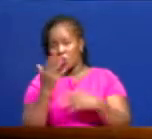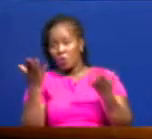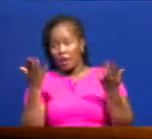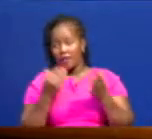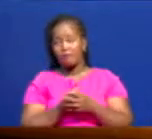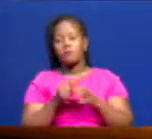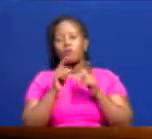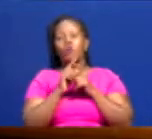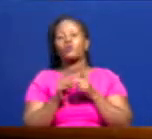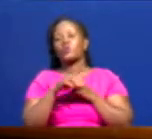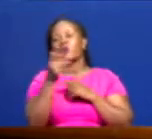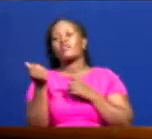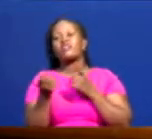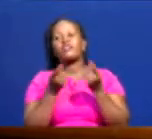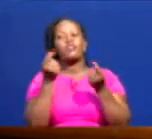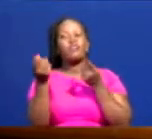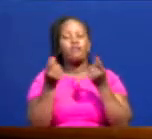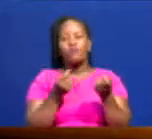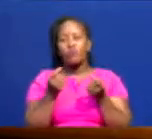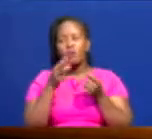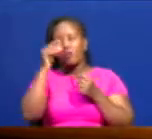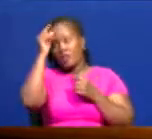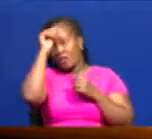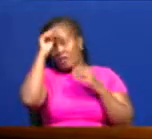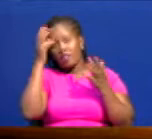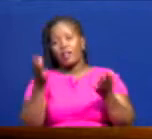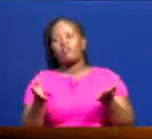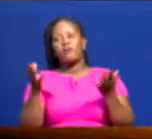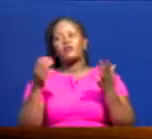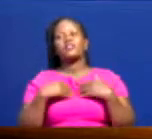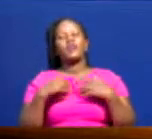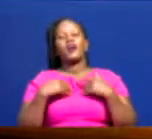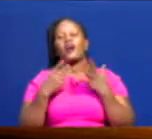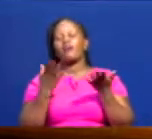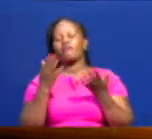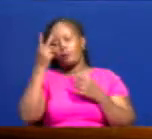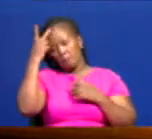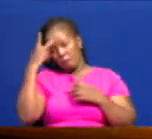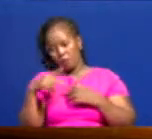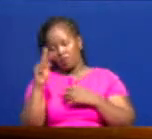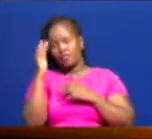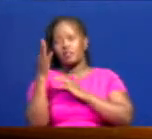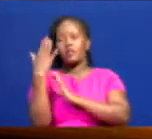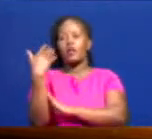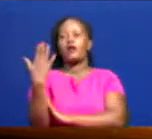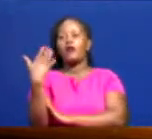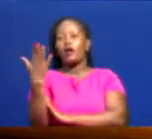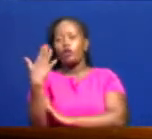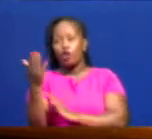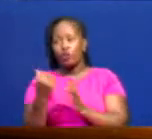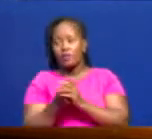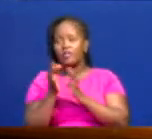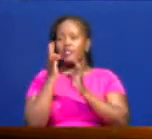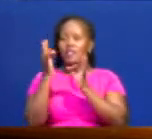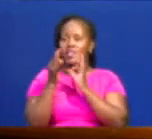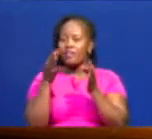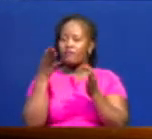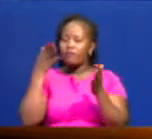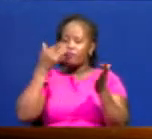know, that the government basically has one policy document. If it's not in the budget, it doesn't